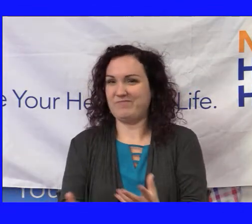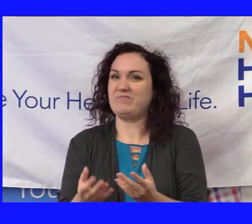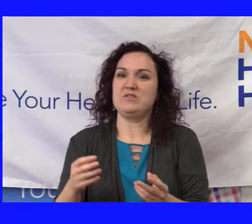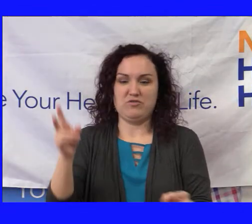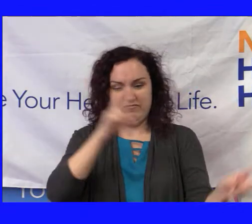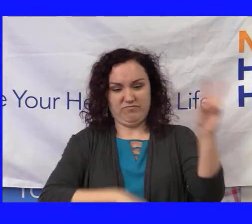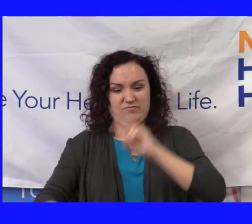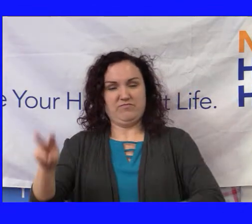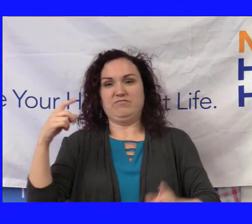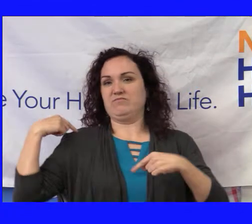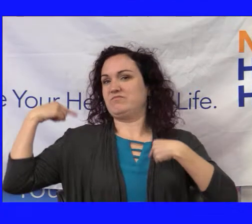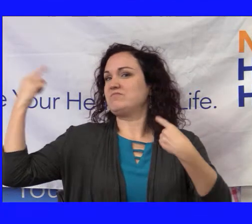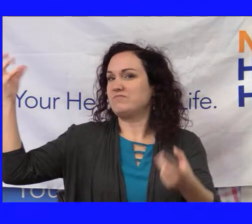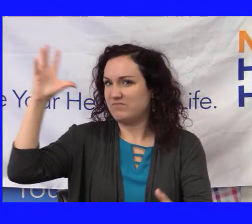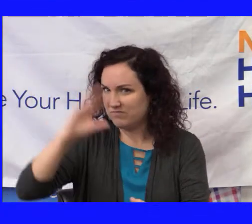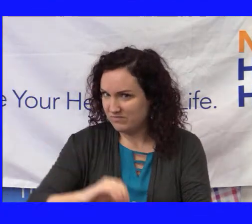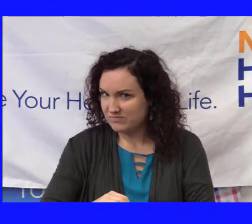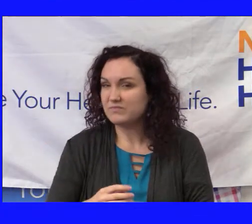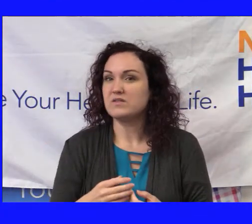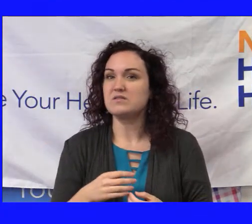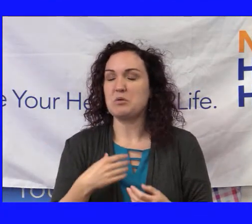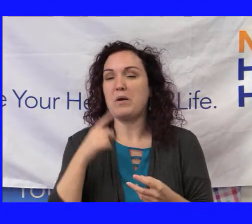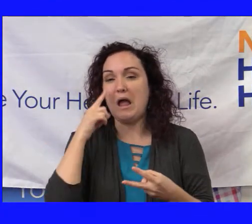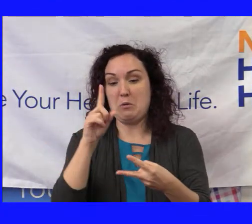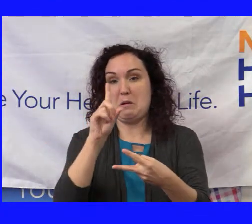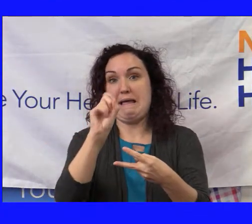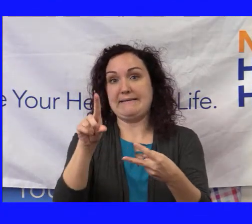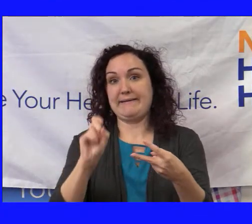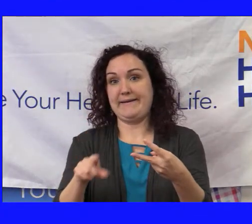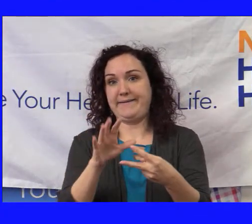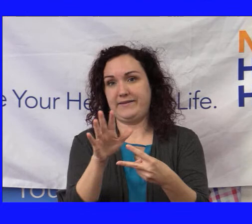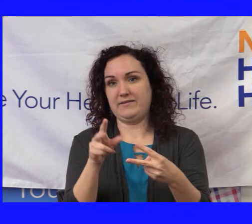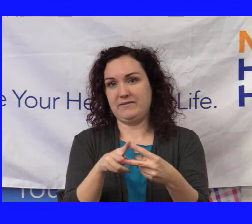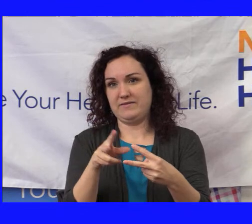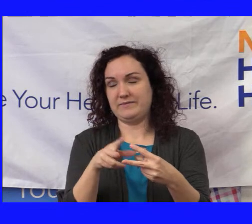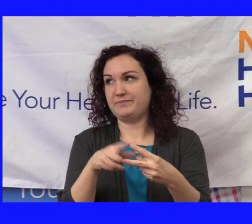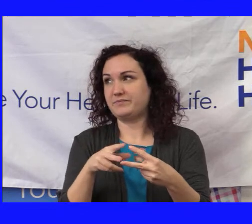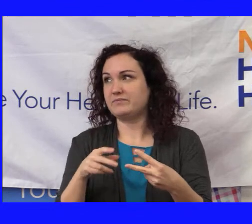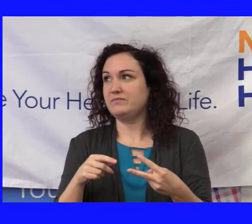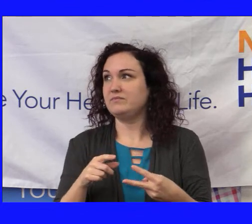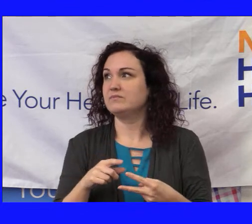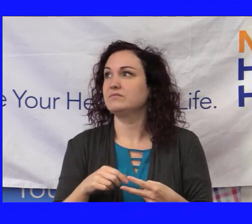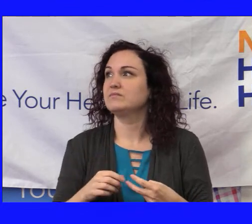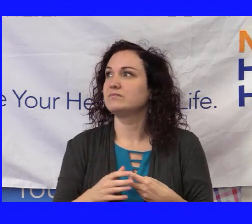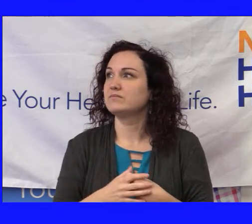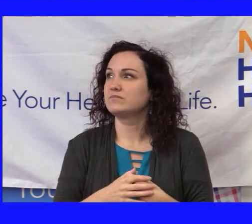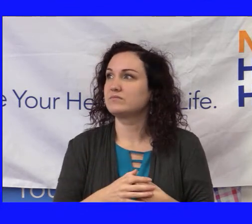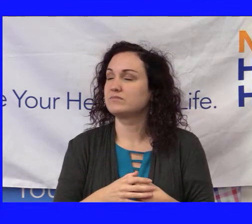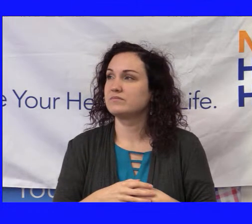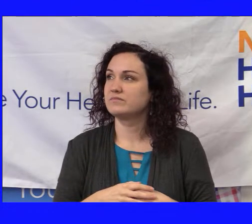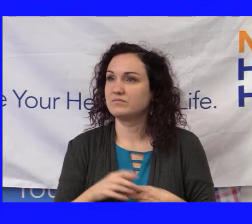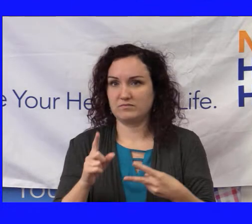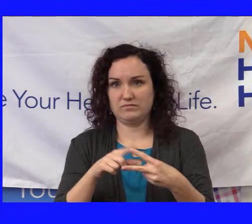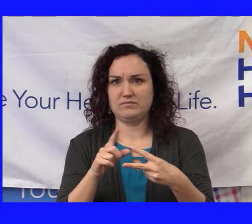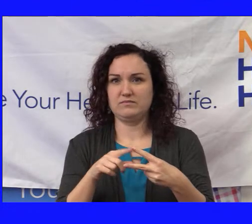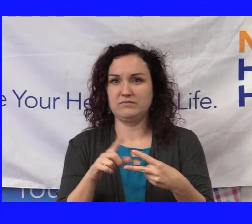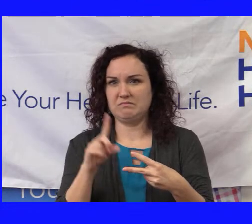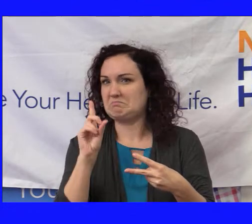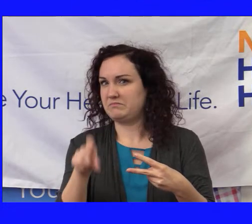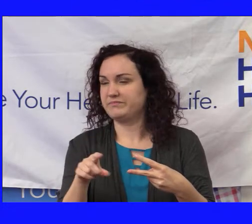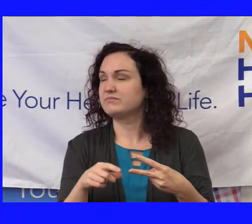So for now, I'm just going to ask two questions because I know we're going to have follow-up sessions. But my first question